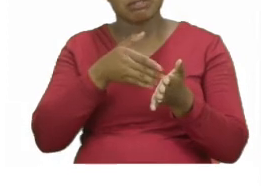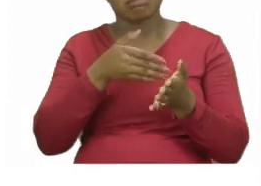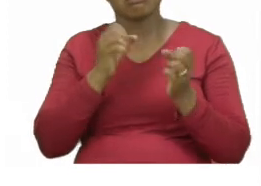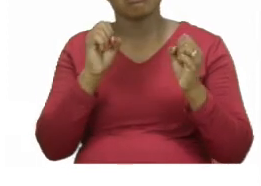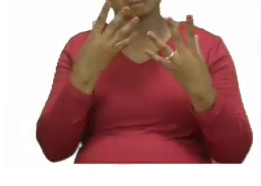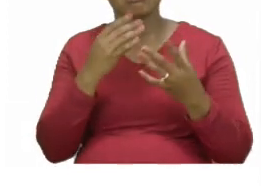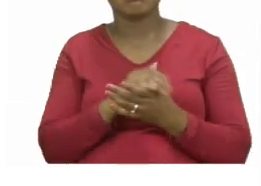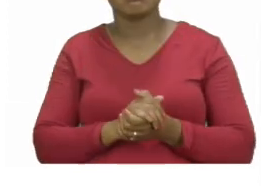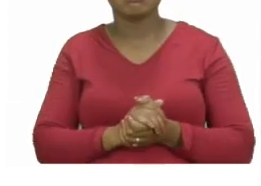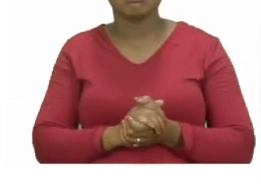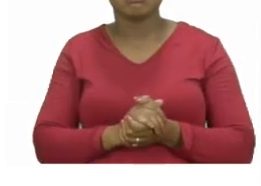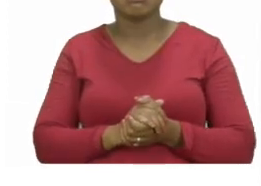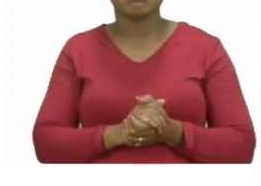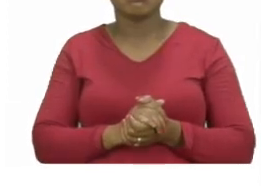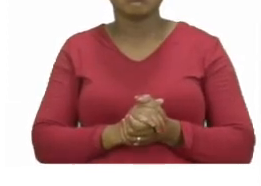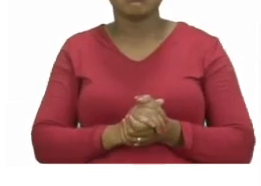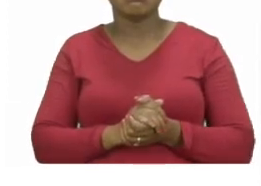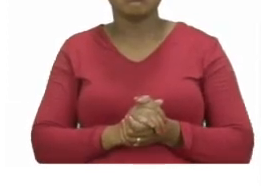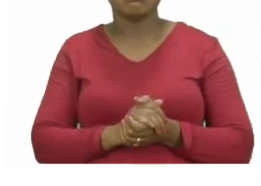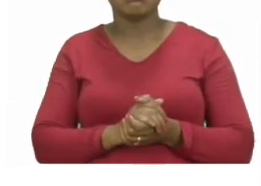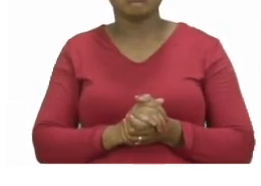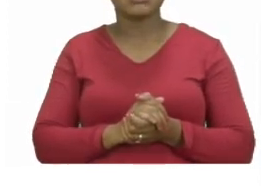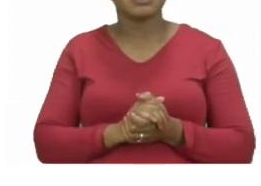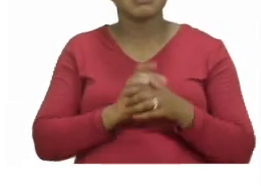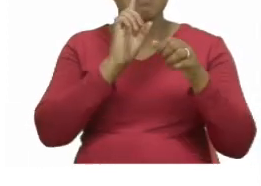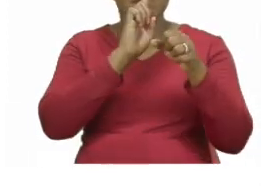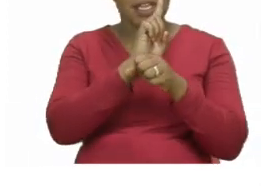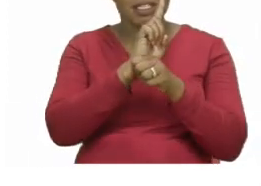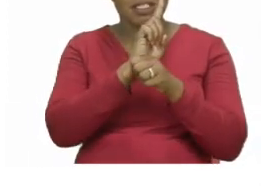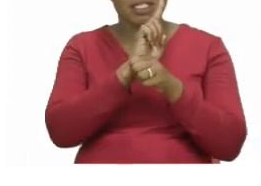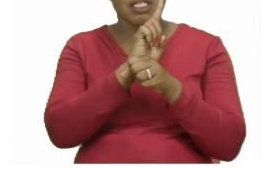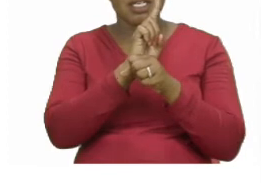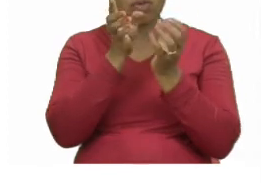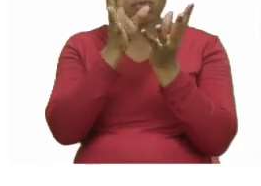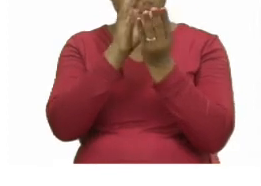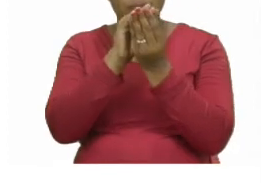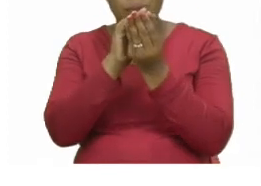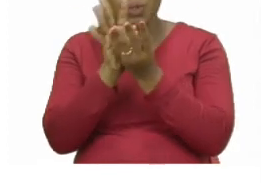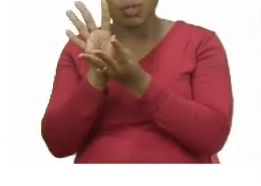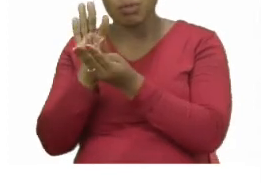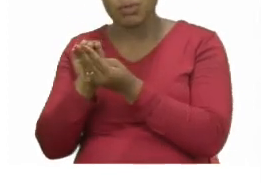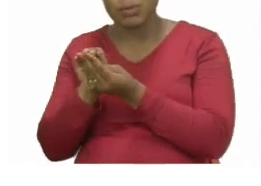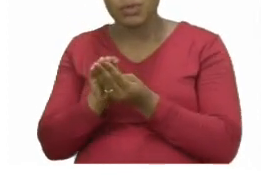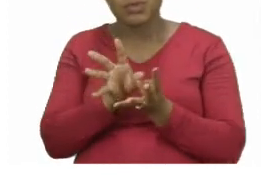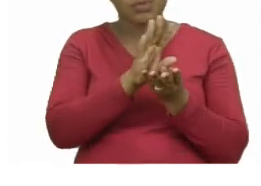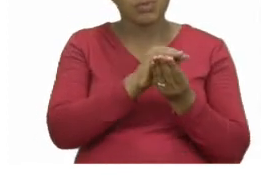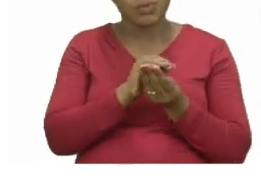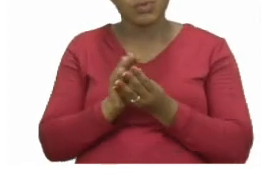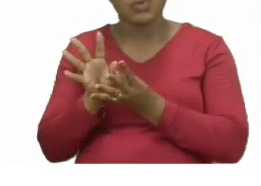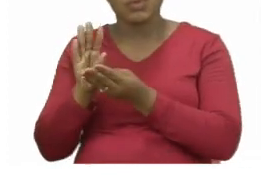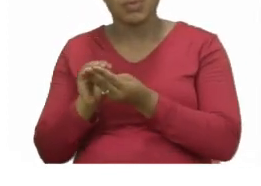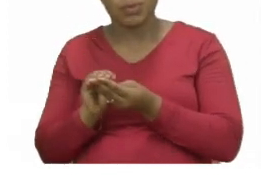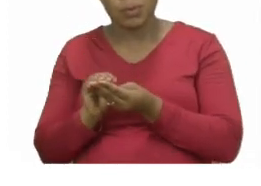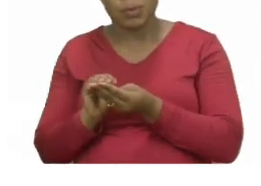you need to finish adding up all the items first before you can calculate the amount